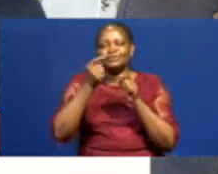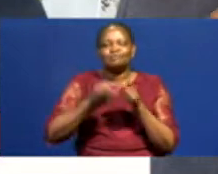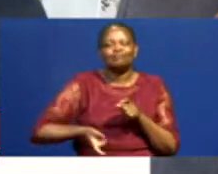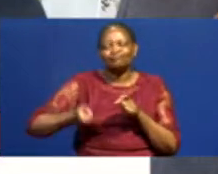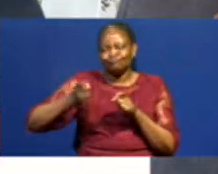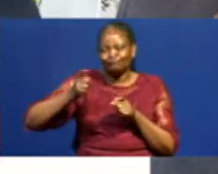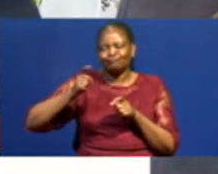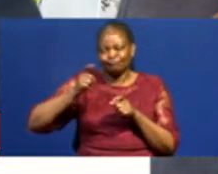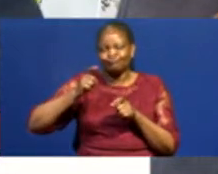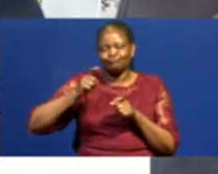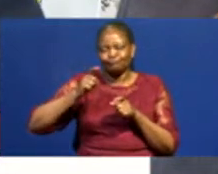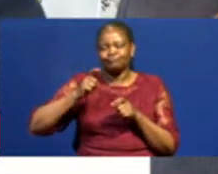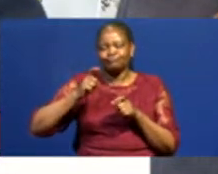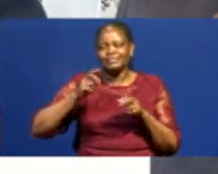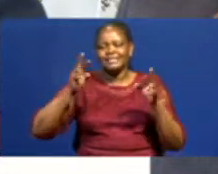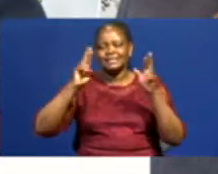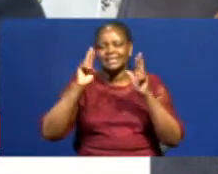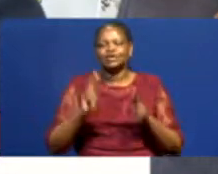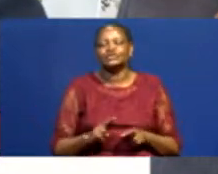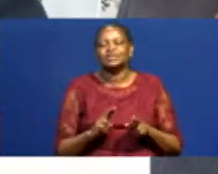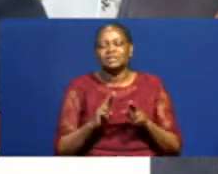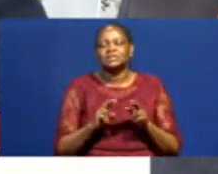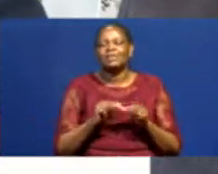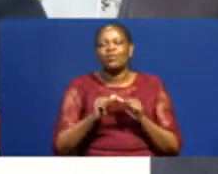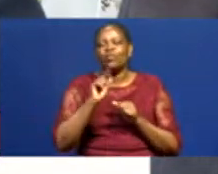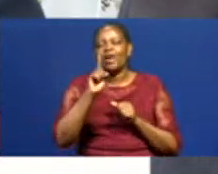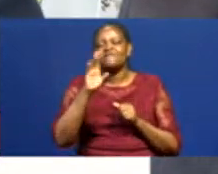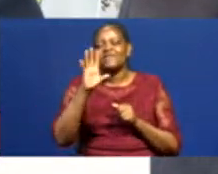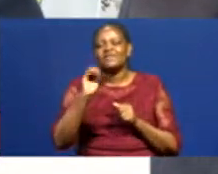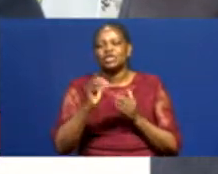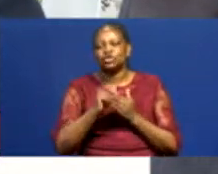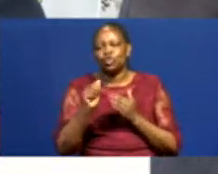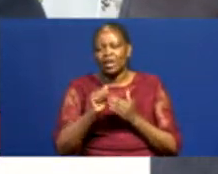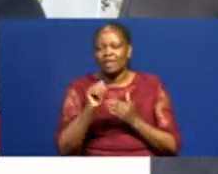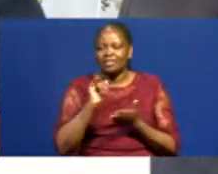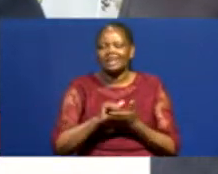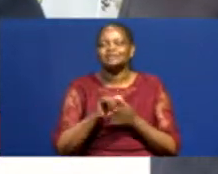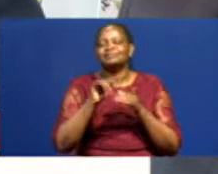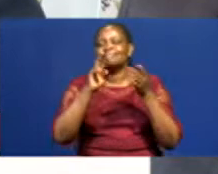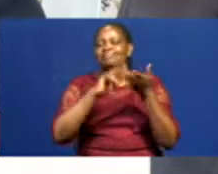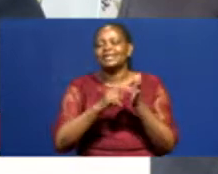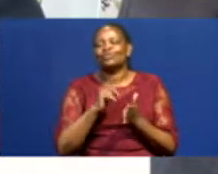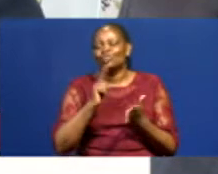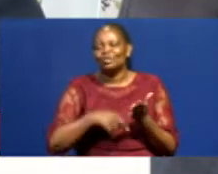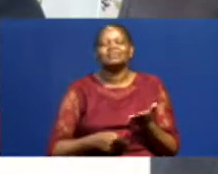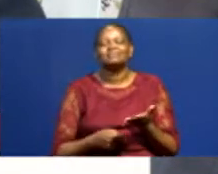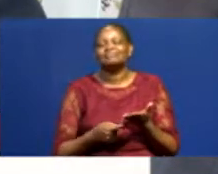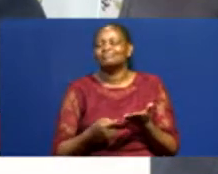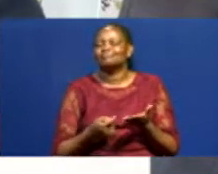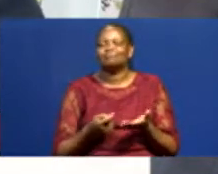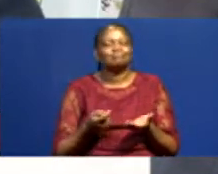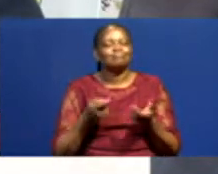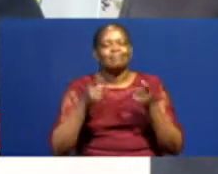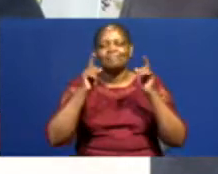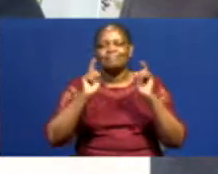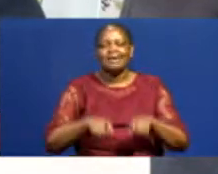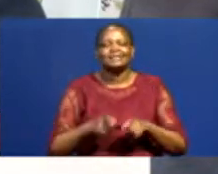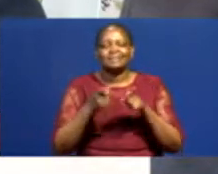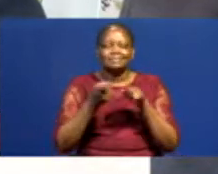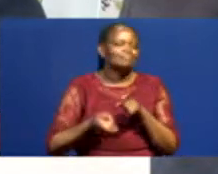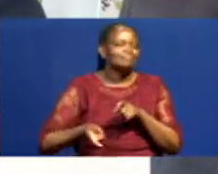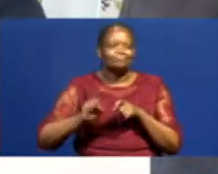the international prices could go up to $150. And that would literally mean our products going to a high of 300